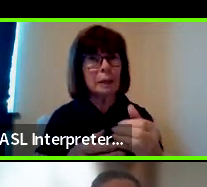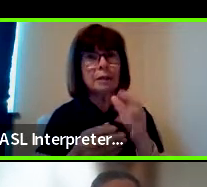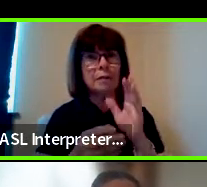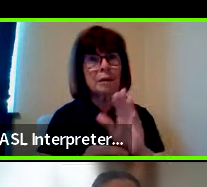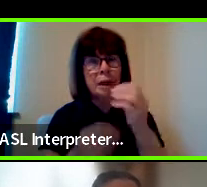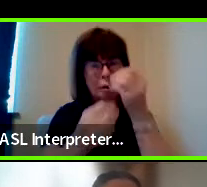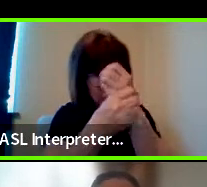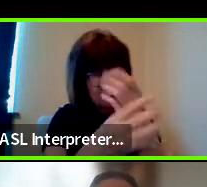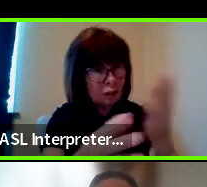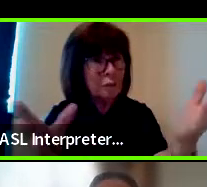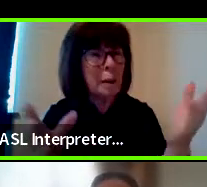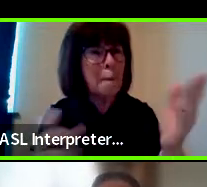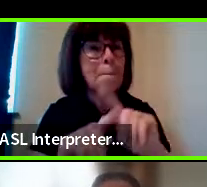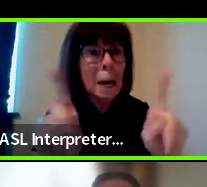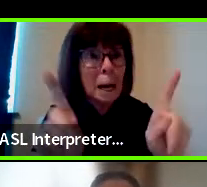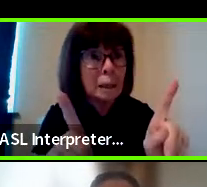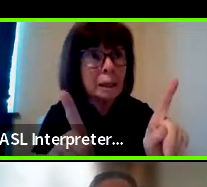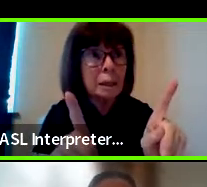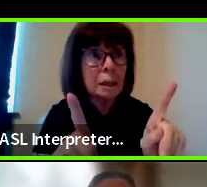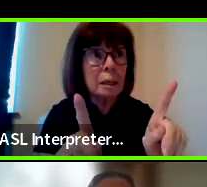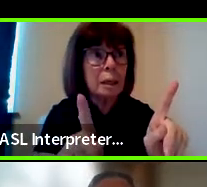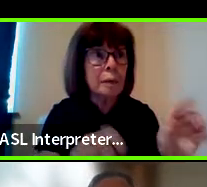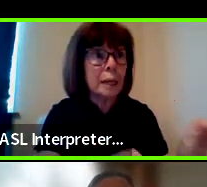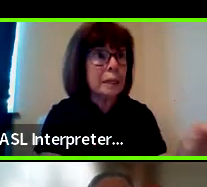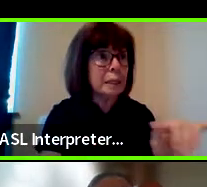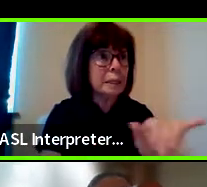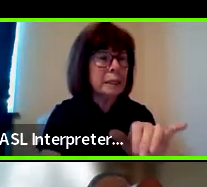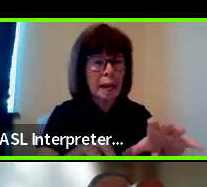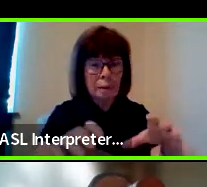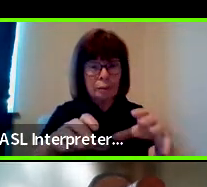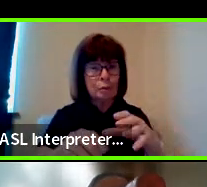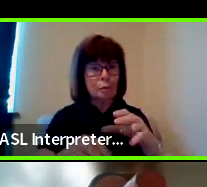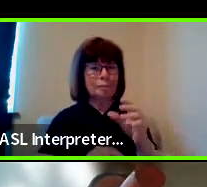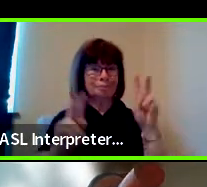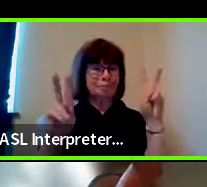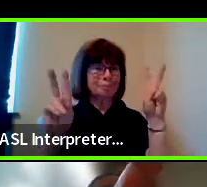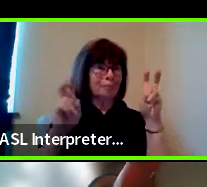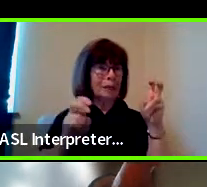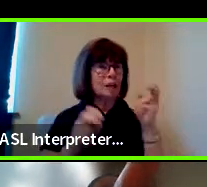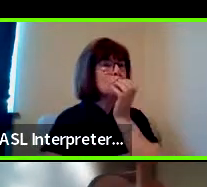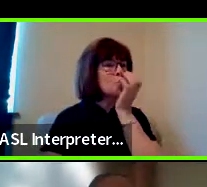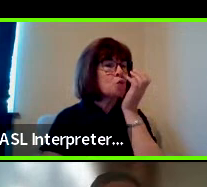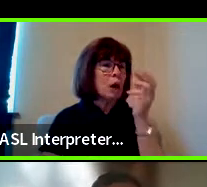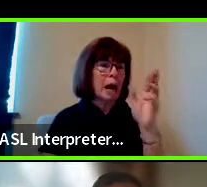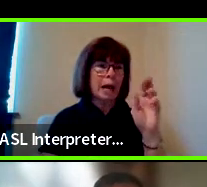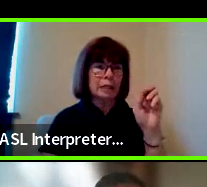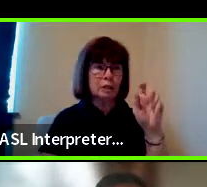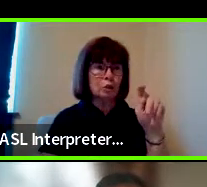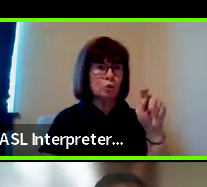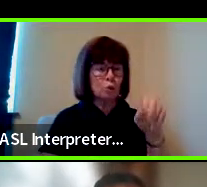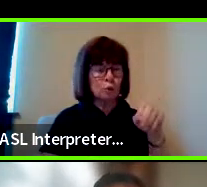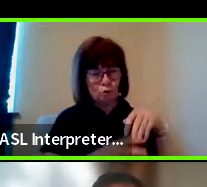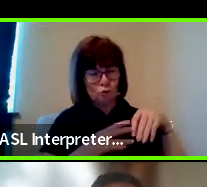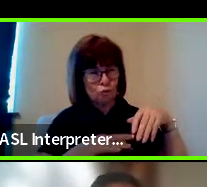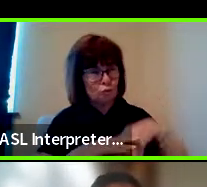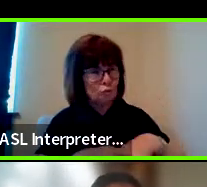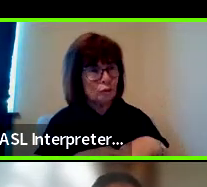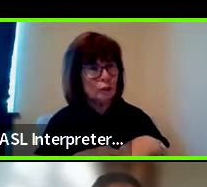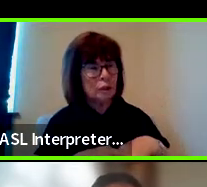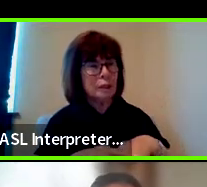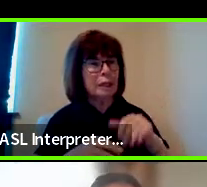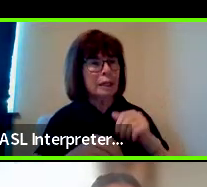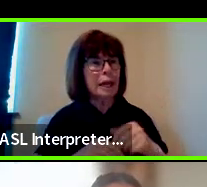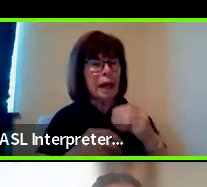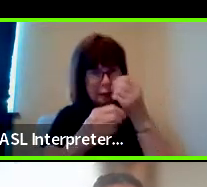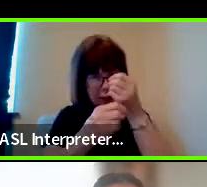how that same grassroots collectiveness would be able to message from the community back to the public